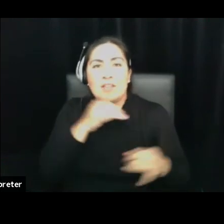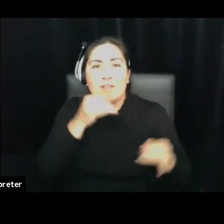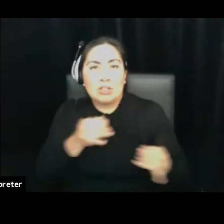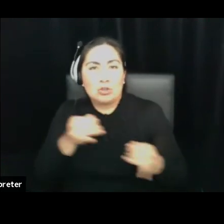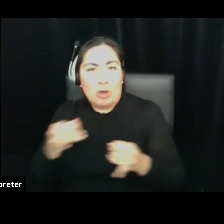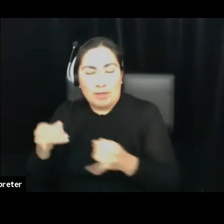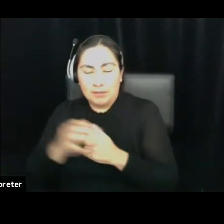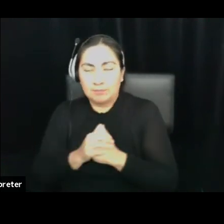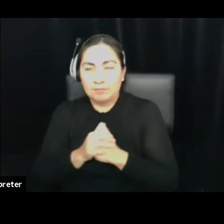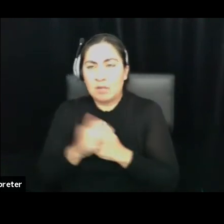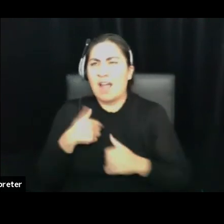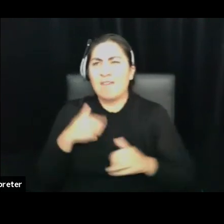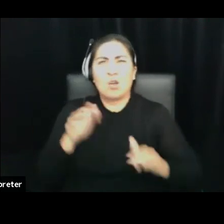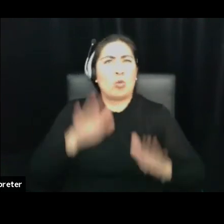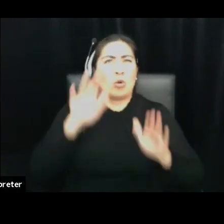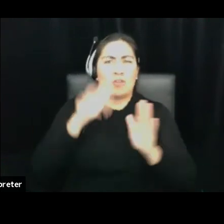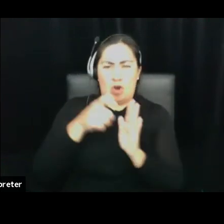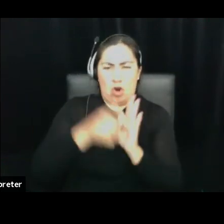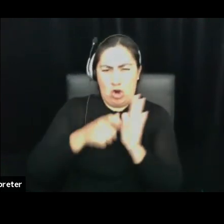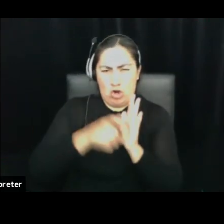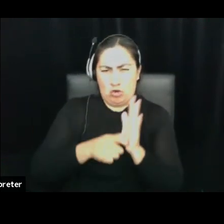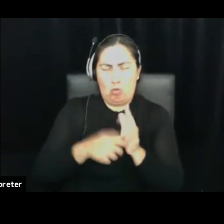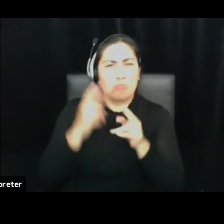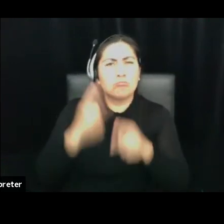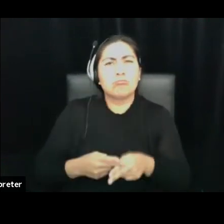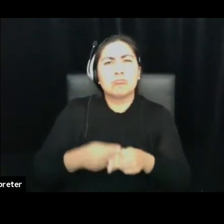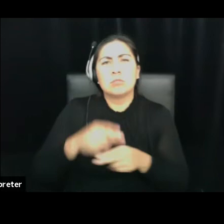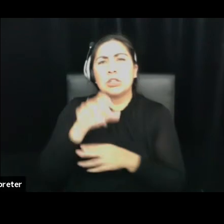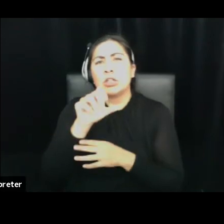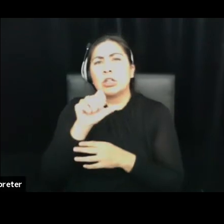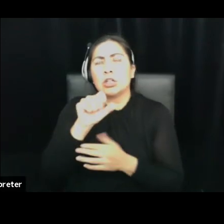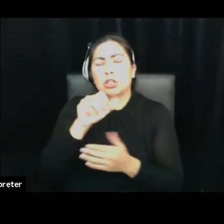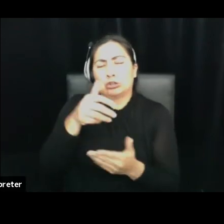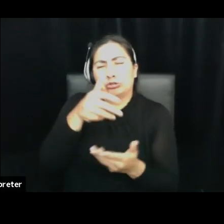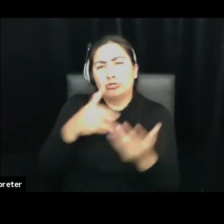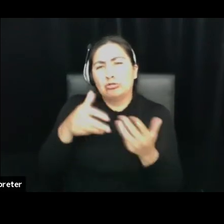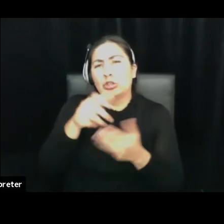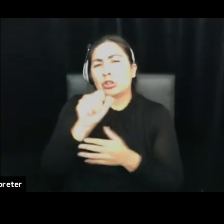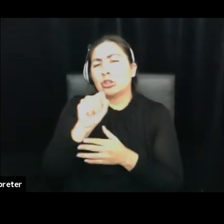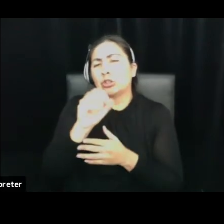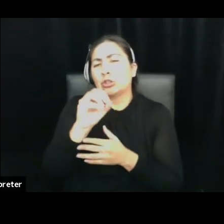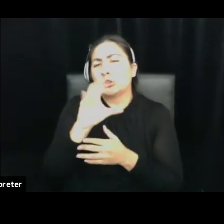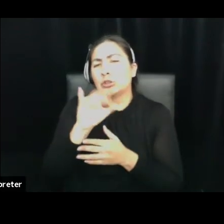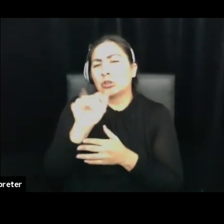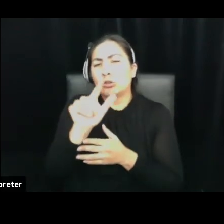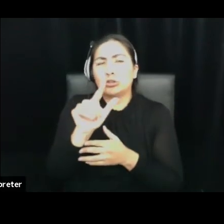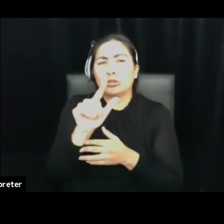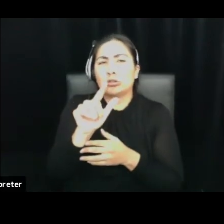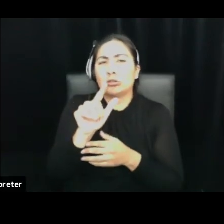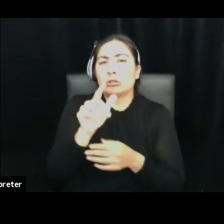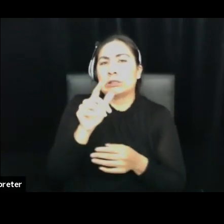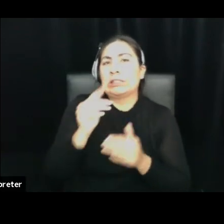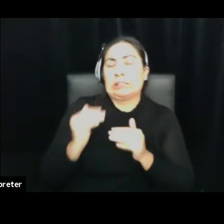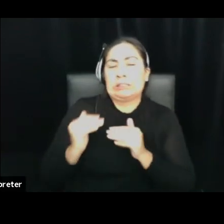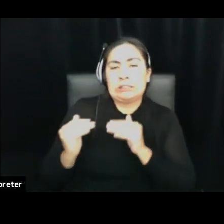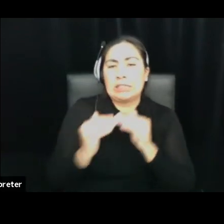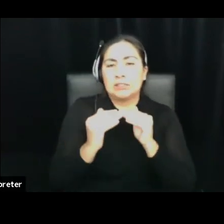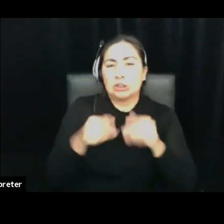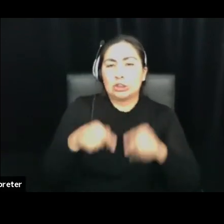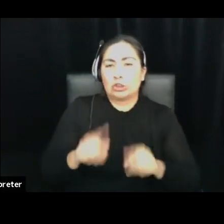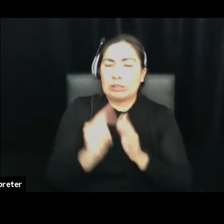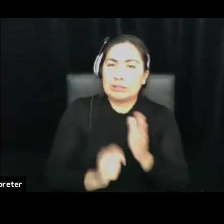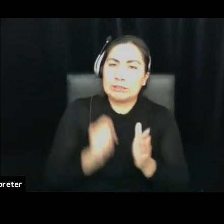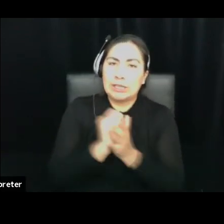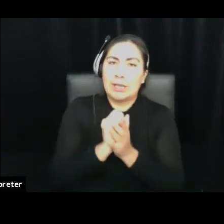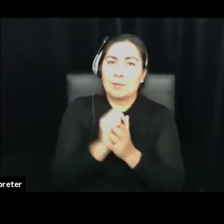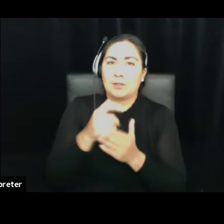There's a great article called Social Justice in a Time of Social Distancing by Kenneth Bailey and Lori